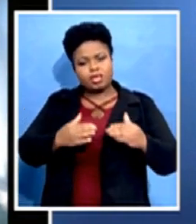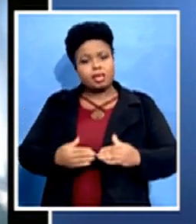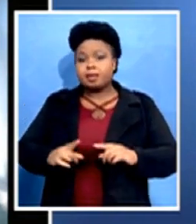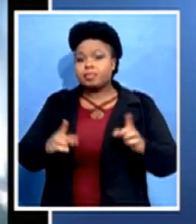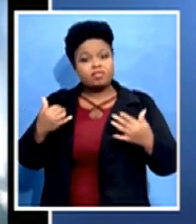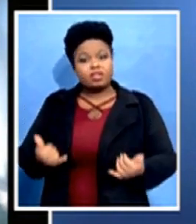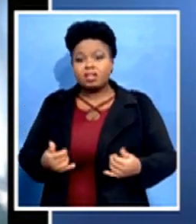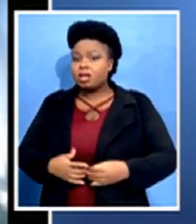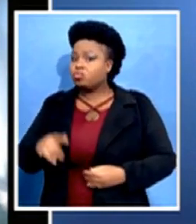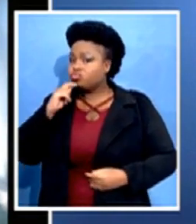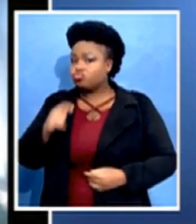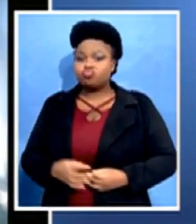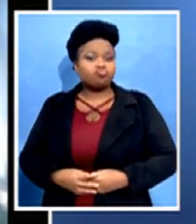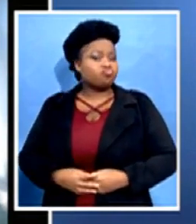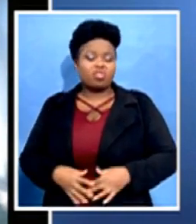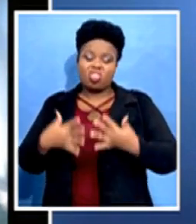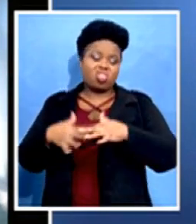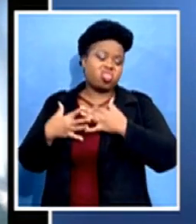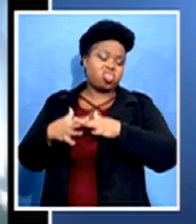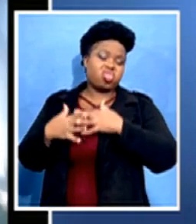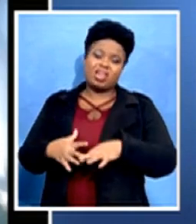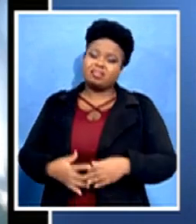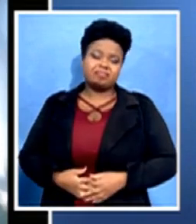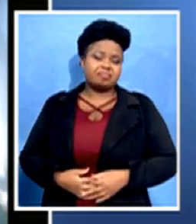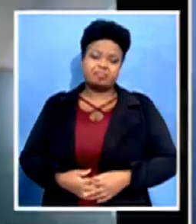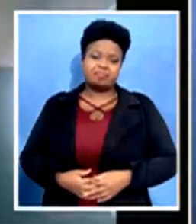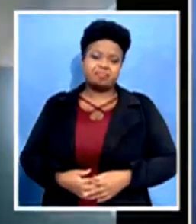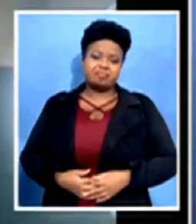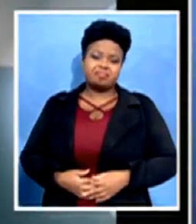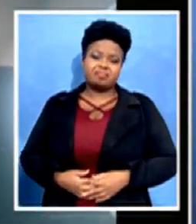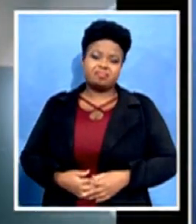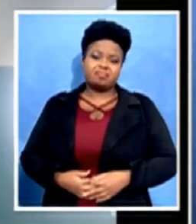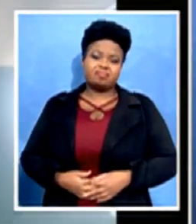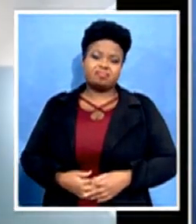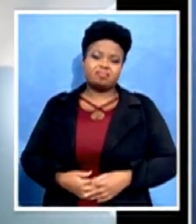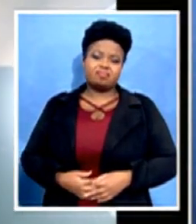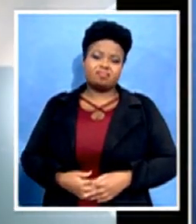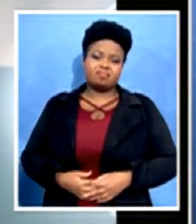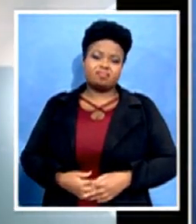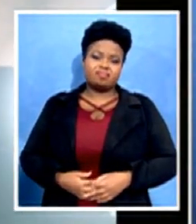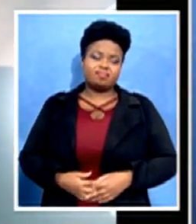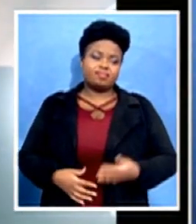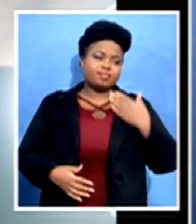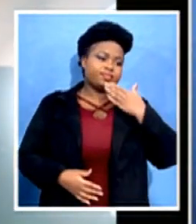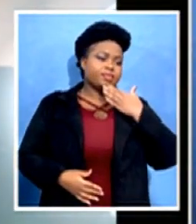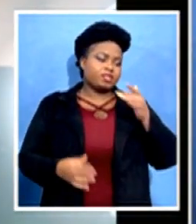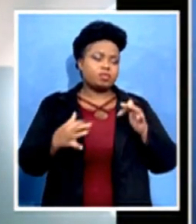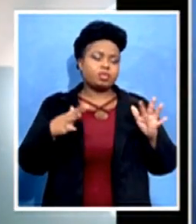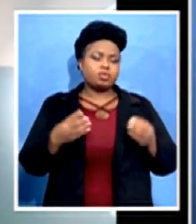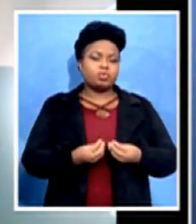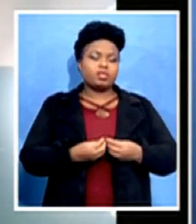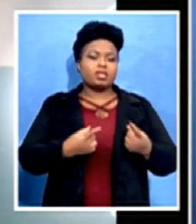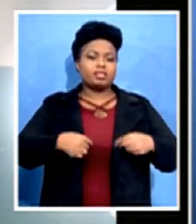not they are just not okay on the ground. So much for talking to us this morning. He, like I said, represents a very